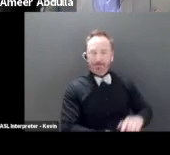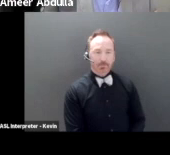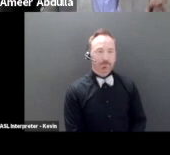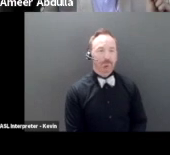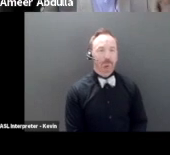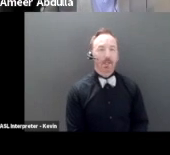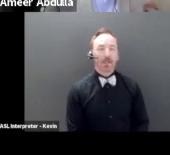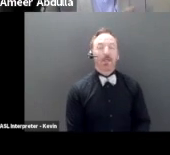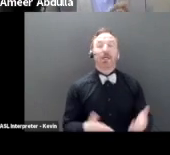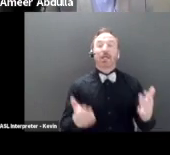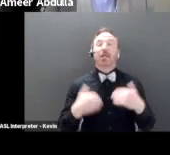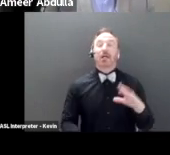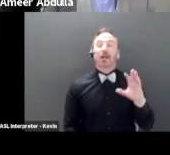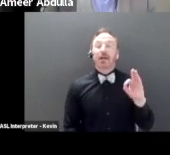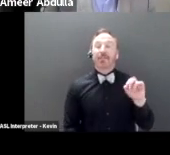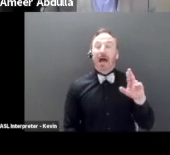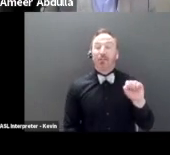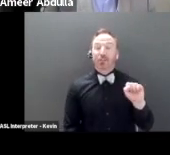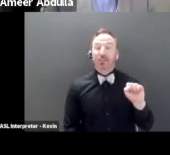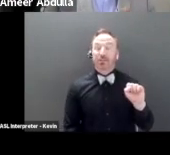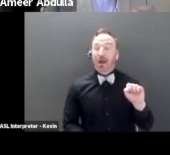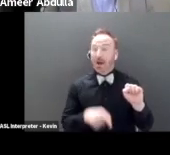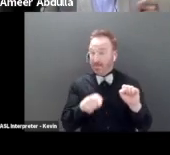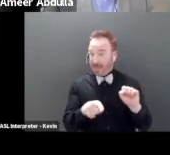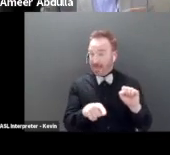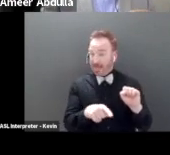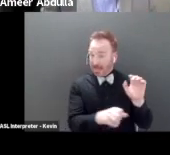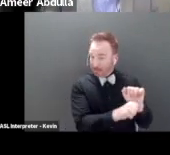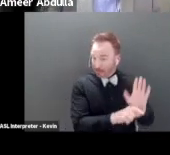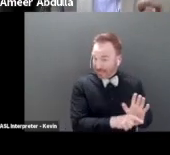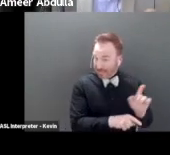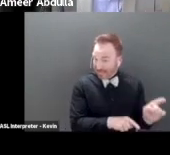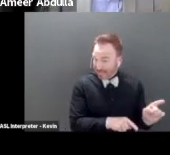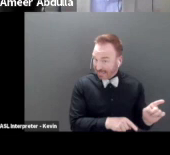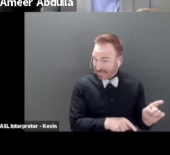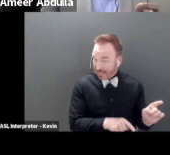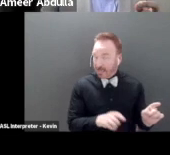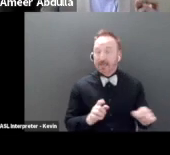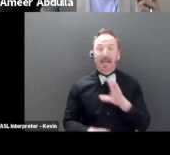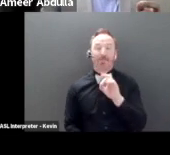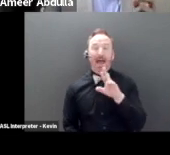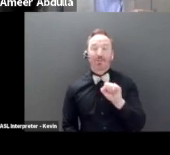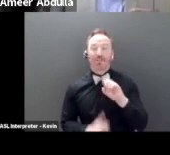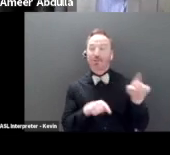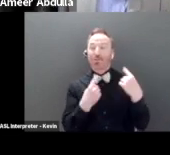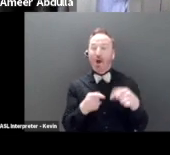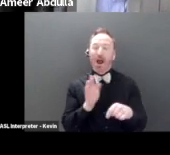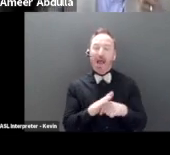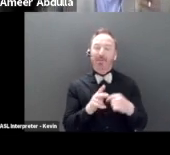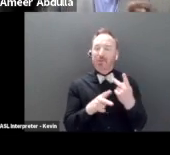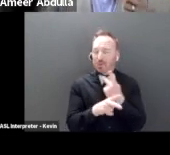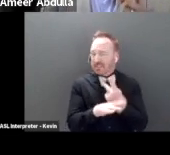Founders are founders' employees. And I've been using that term interchangeably so far. And generally